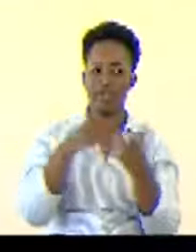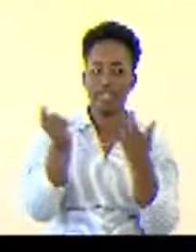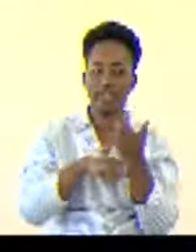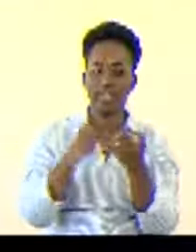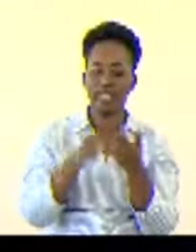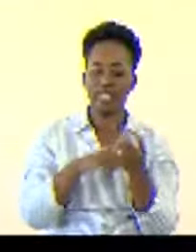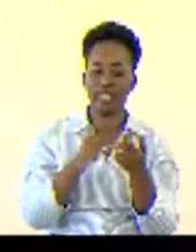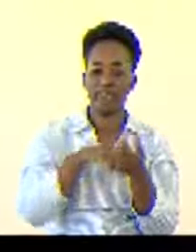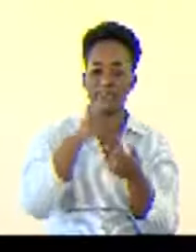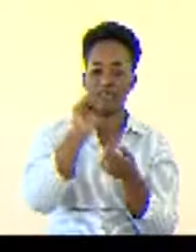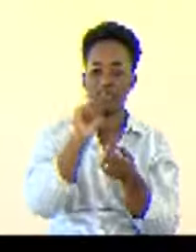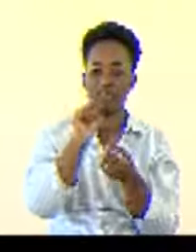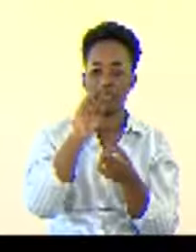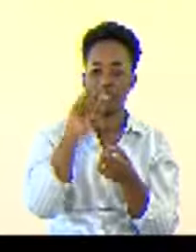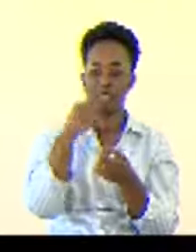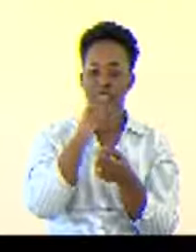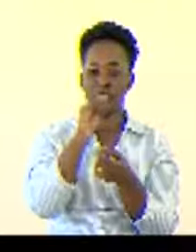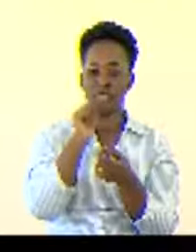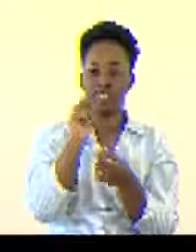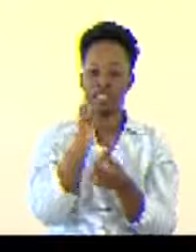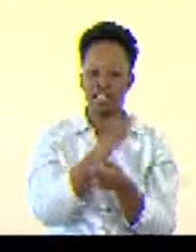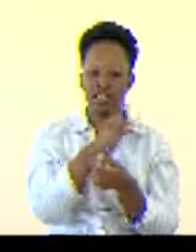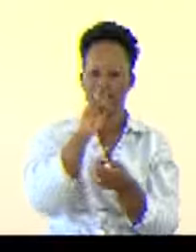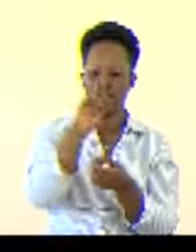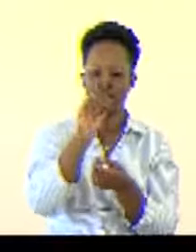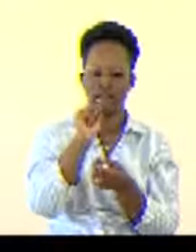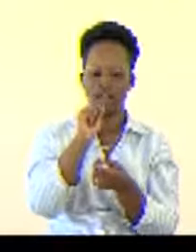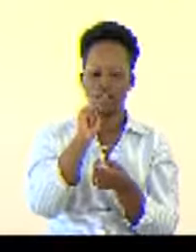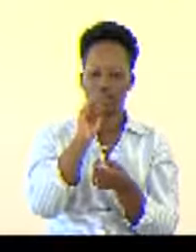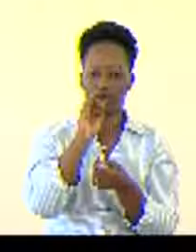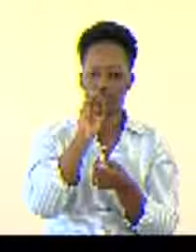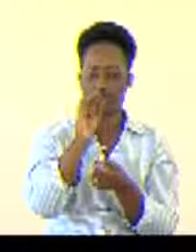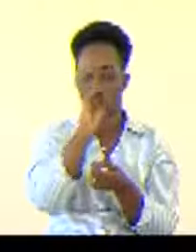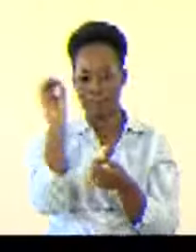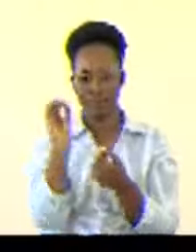ratio or gross profit ratio, gross profit percentage?